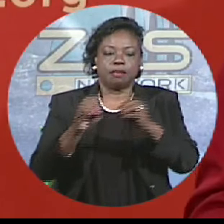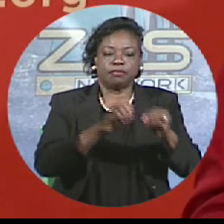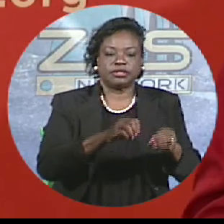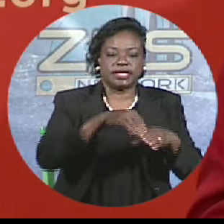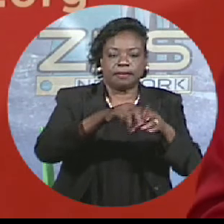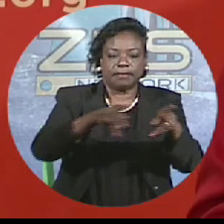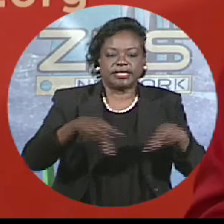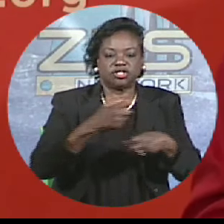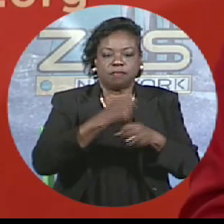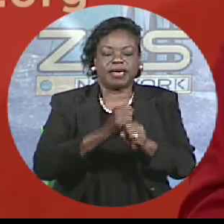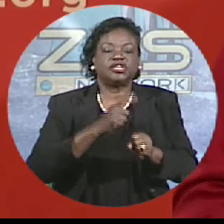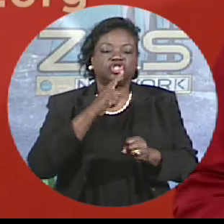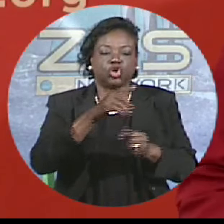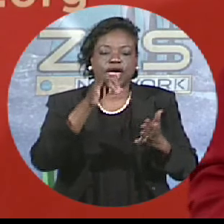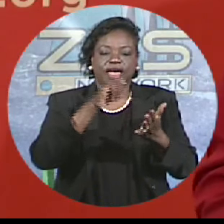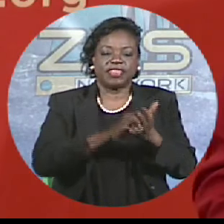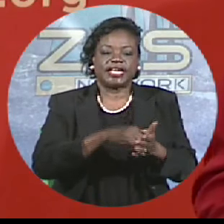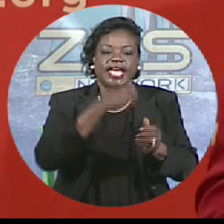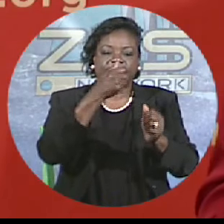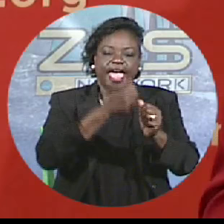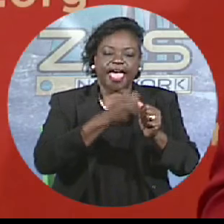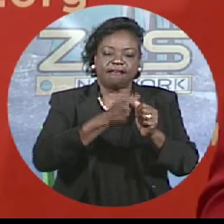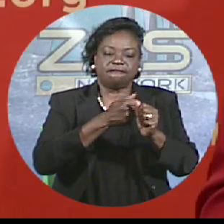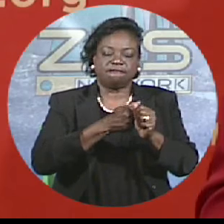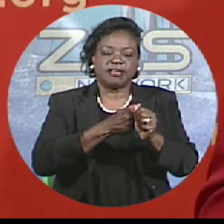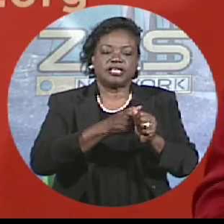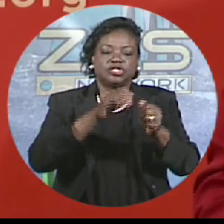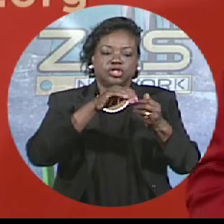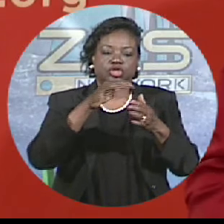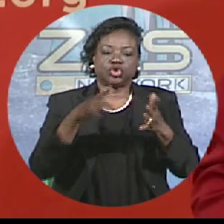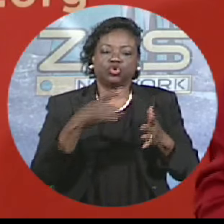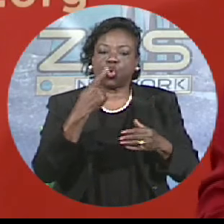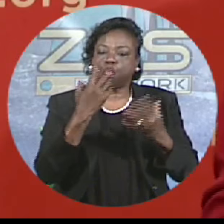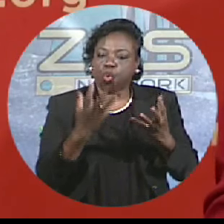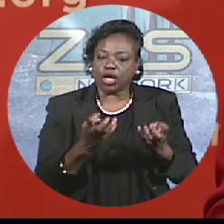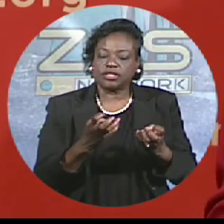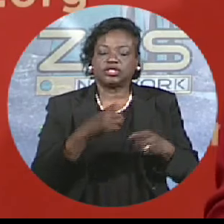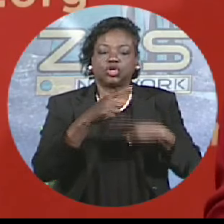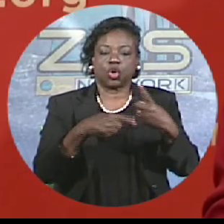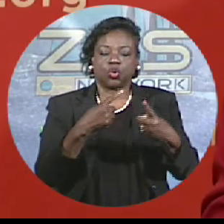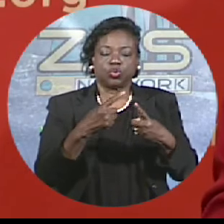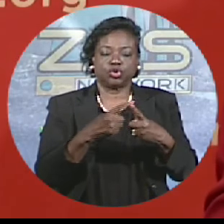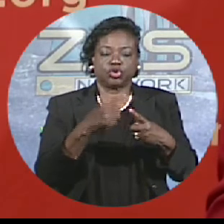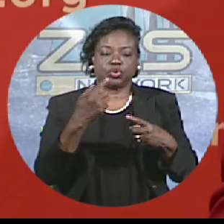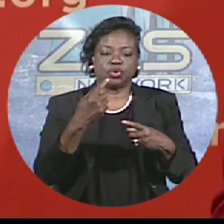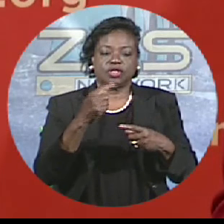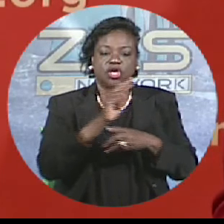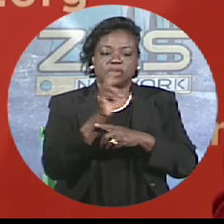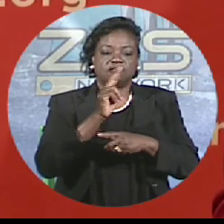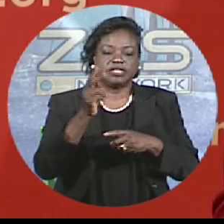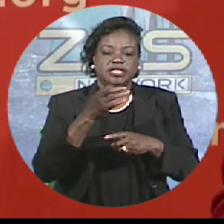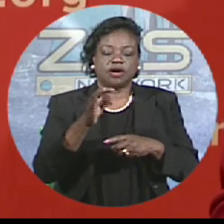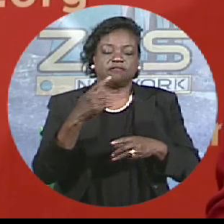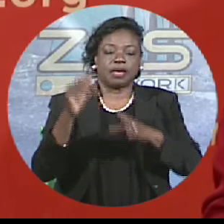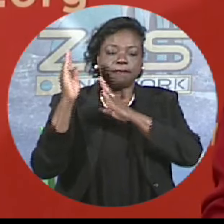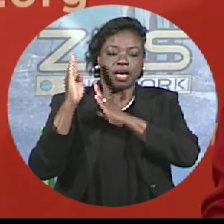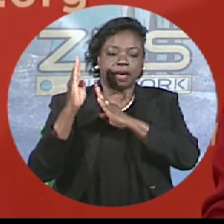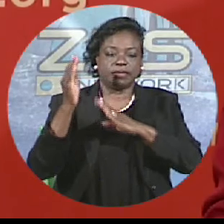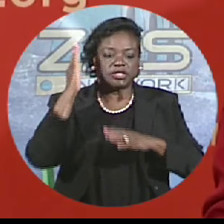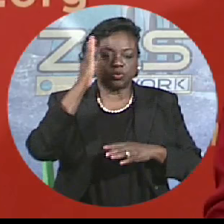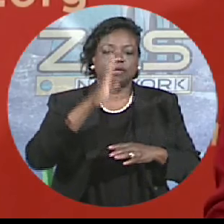qualified student who wants to go to college or the University of the Bahamas will be able to do